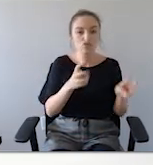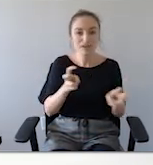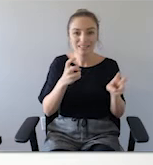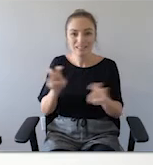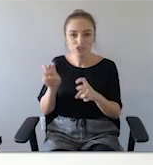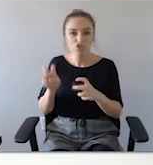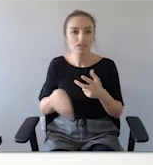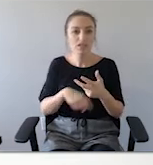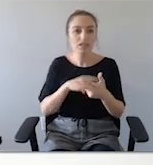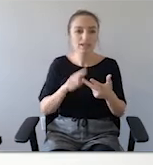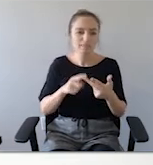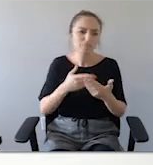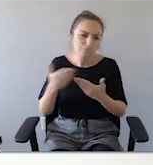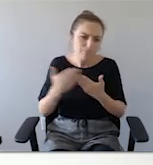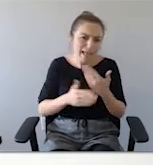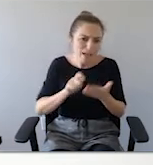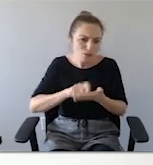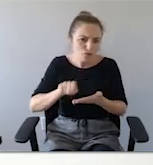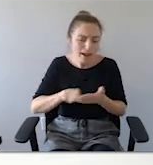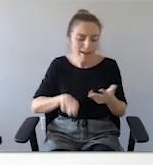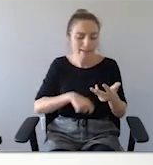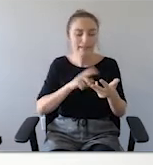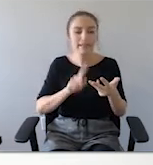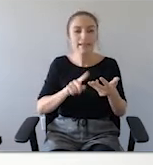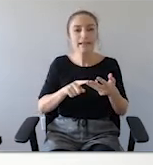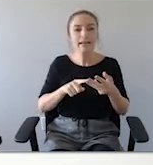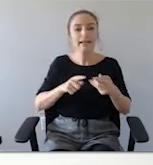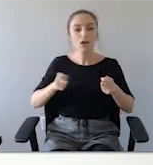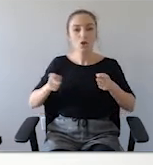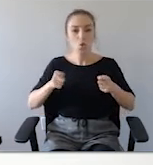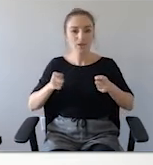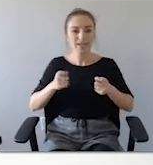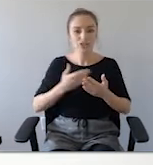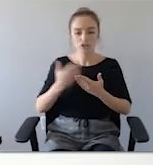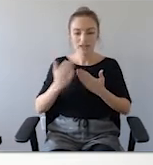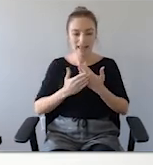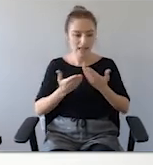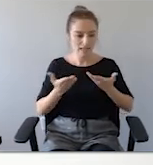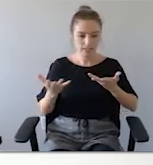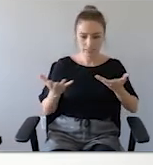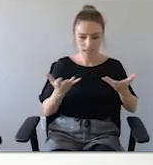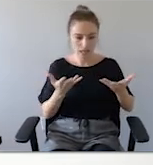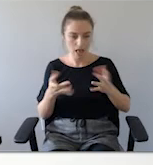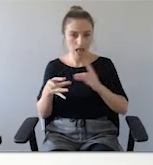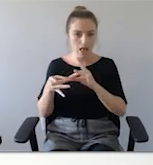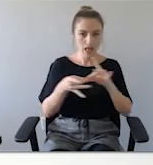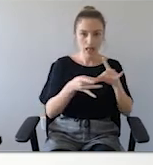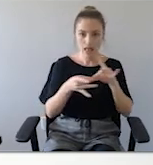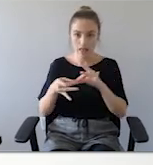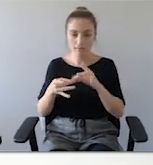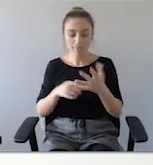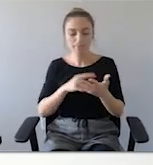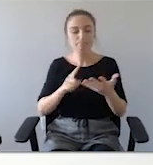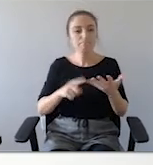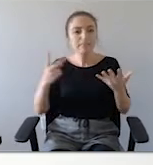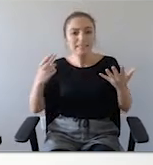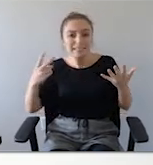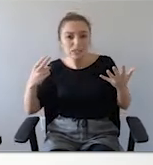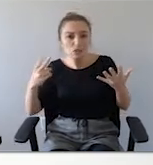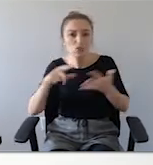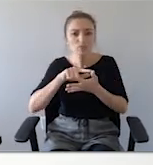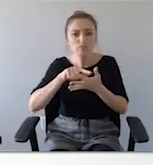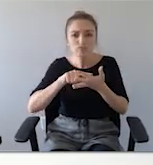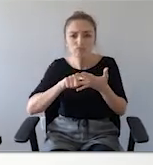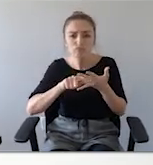yes, handwriting, coordination of using your hands together, using scissors. I mean, there are so many things that an